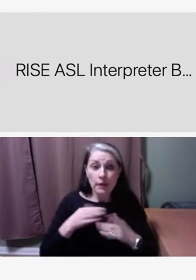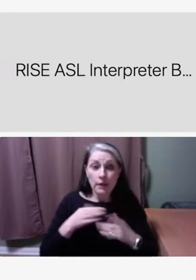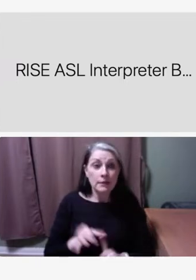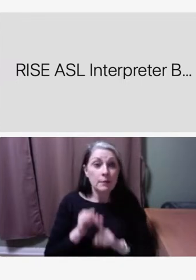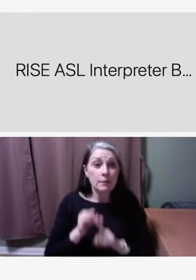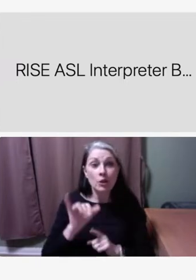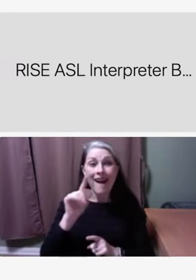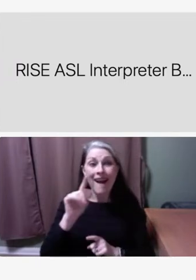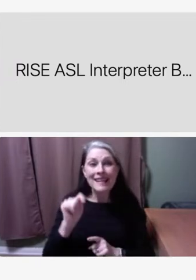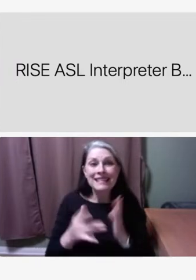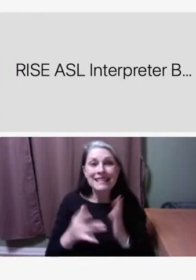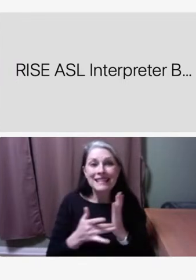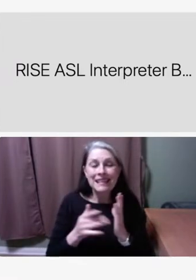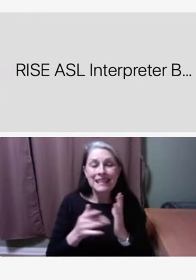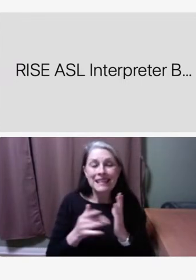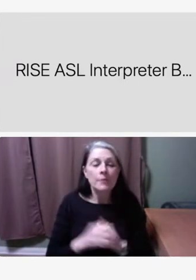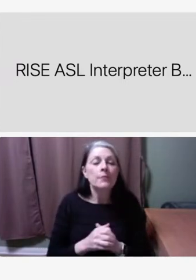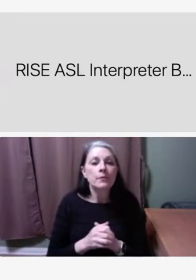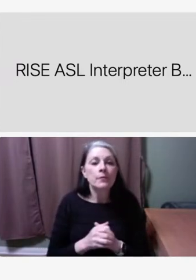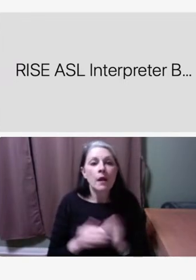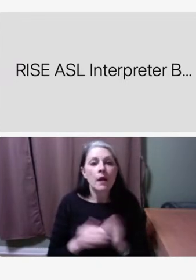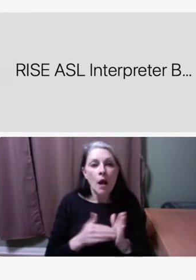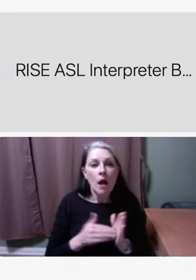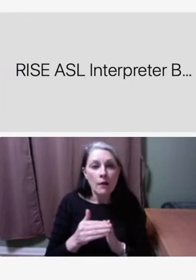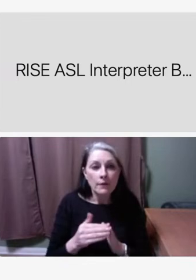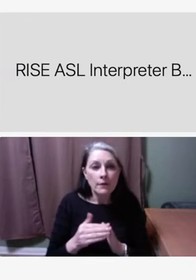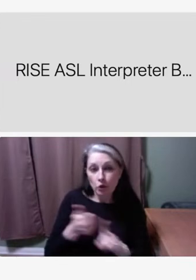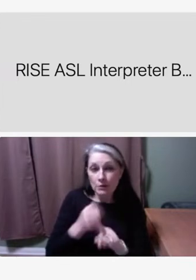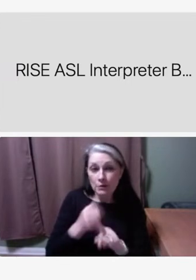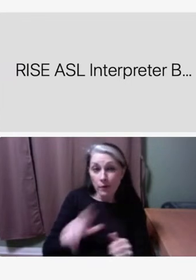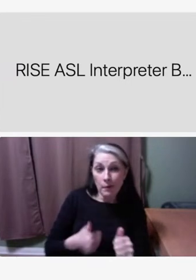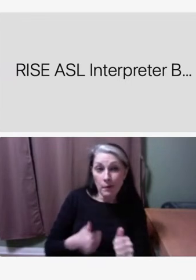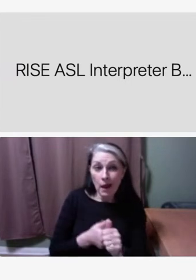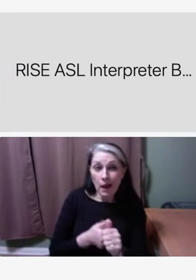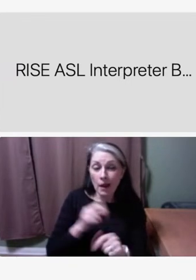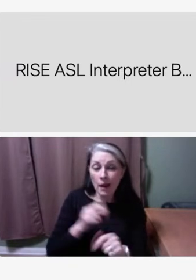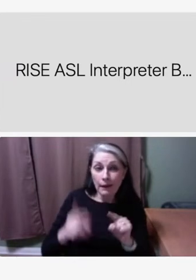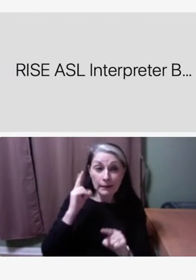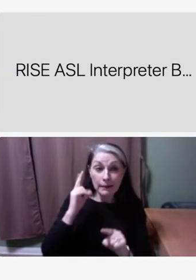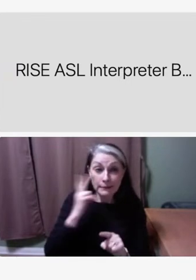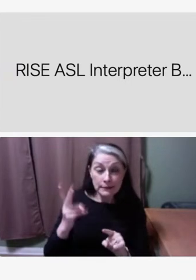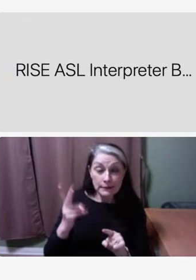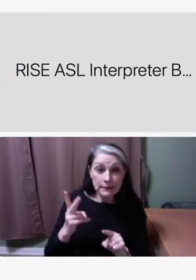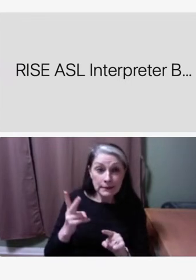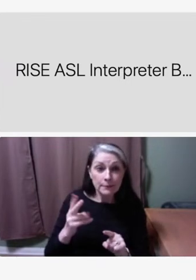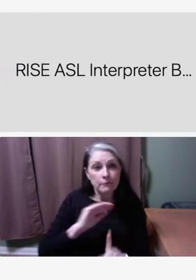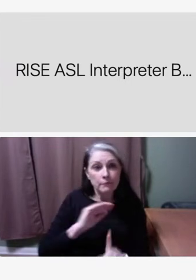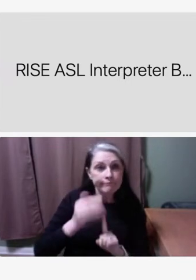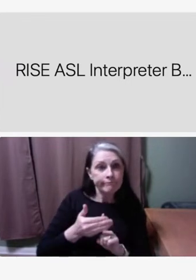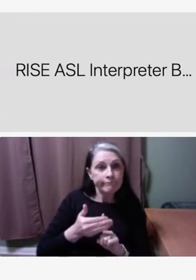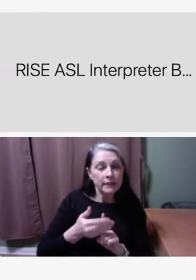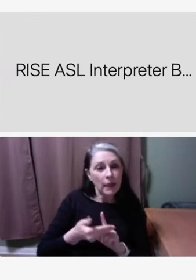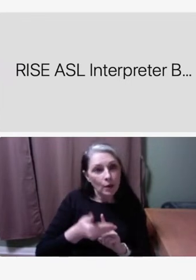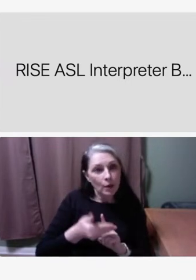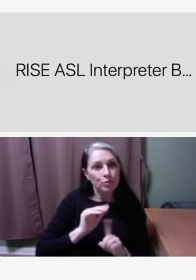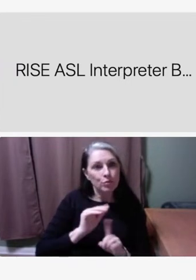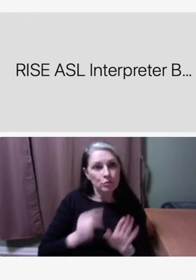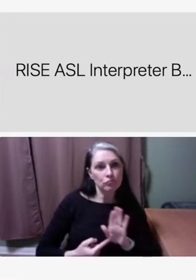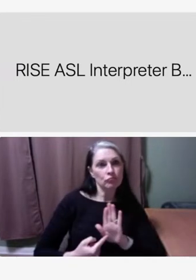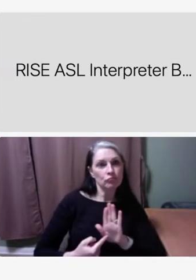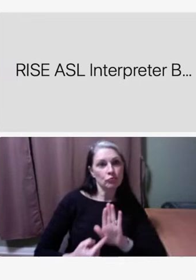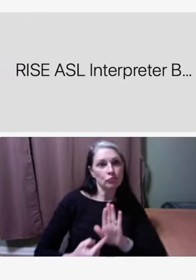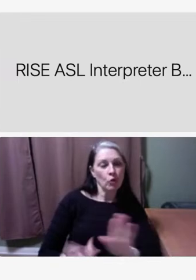a lot of times you're behind the scenes, and it's good to see you step up from behind the scenes to see to show us what you're doing. I really